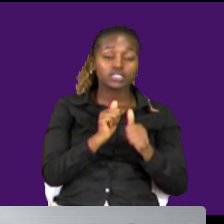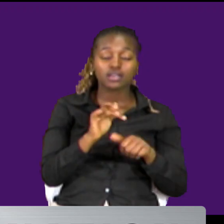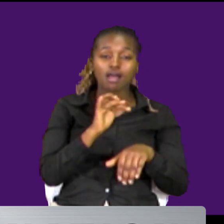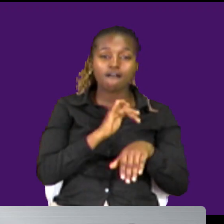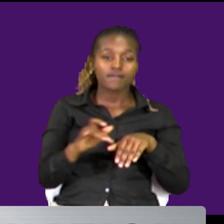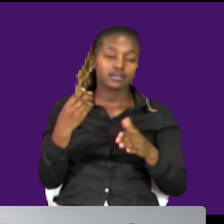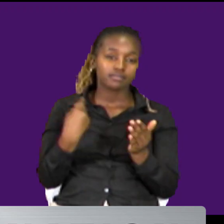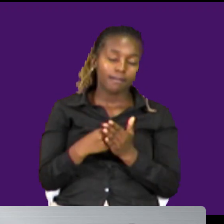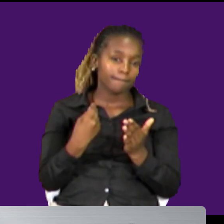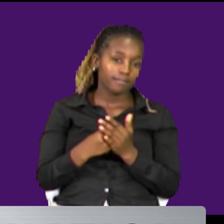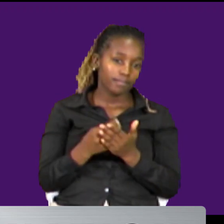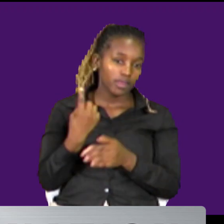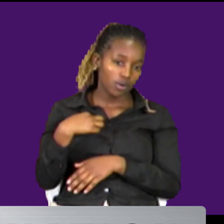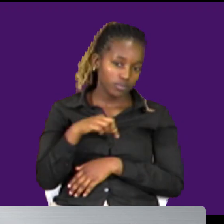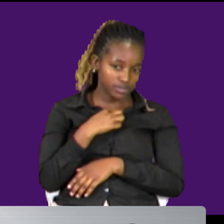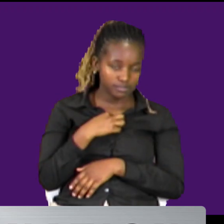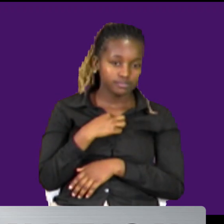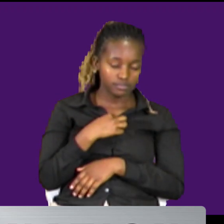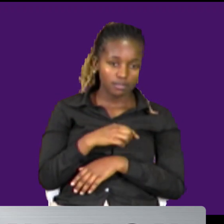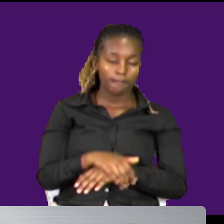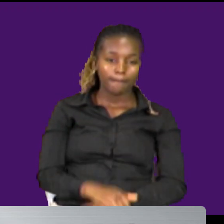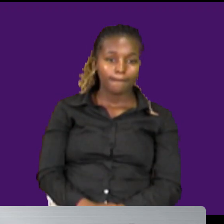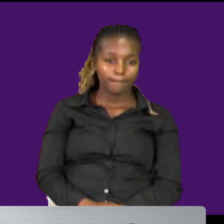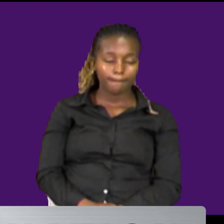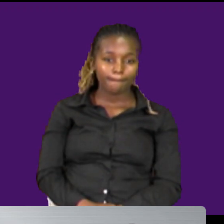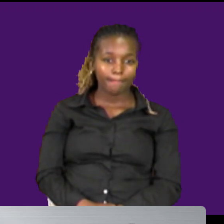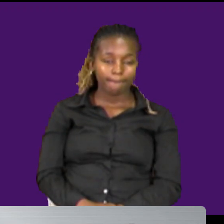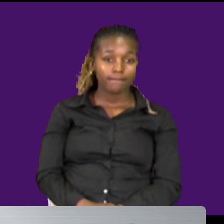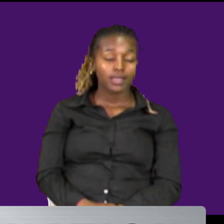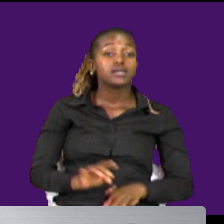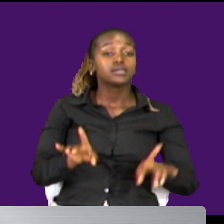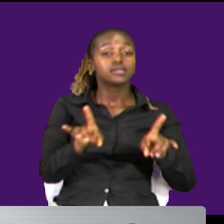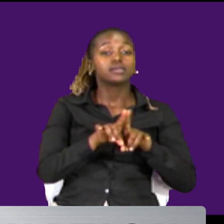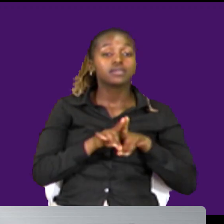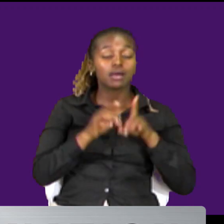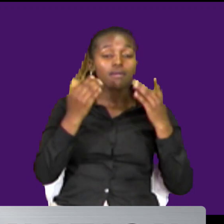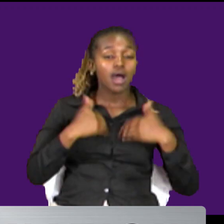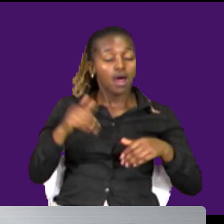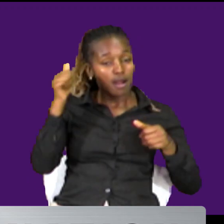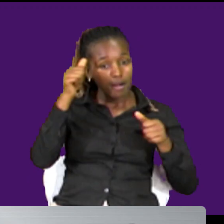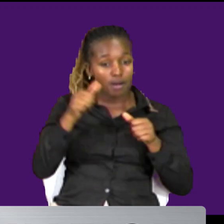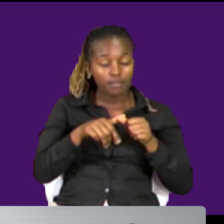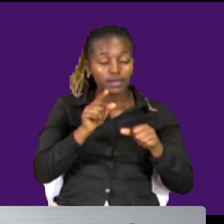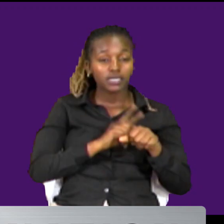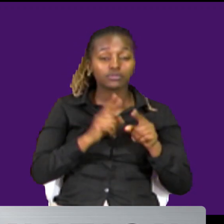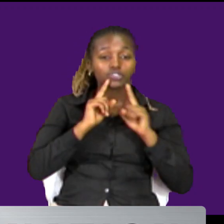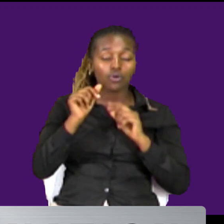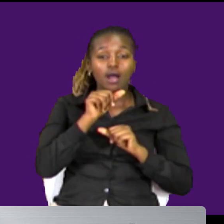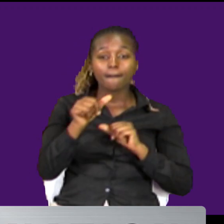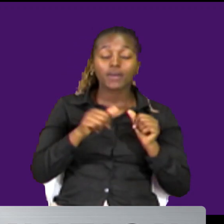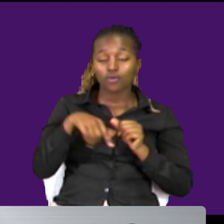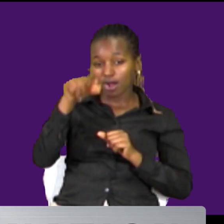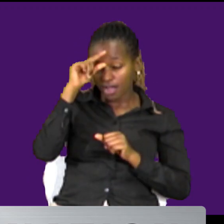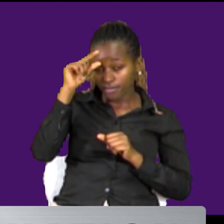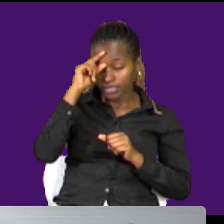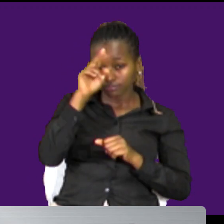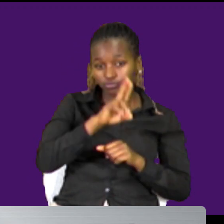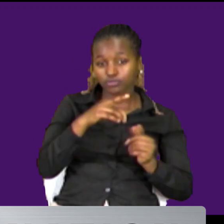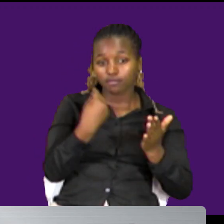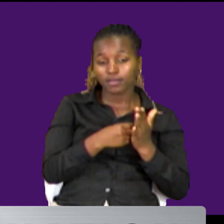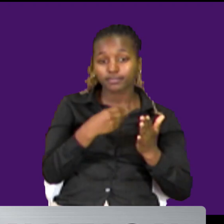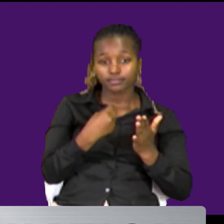So our currency has gone up. And I also remember that same time when we were talking about government expenditure and